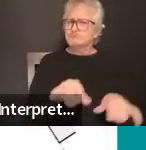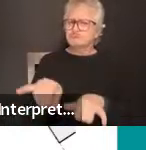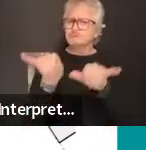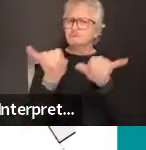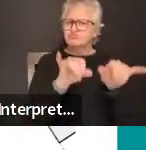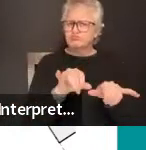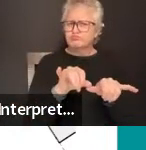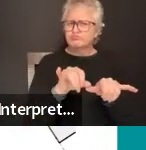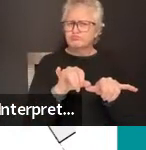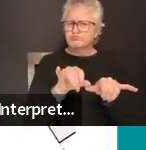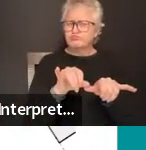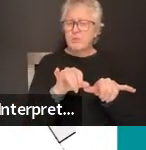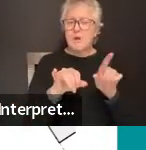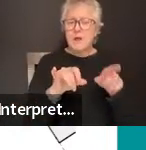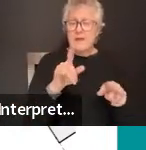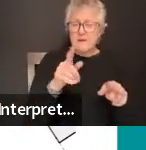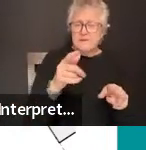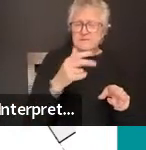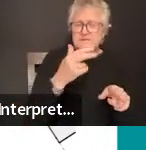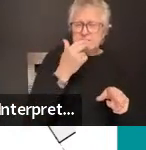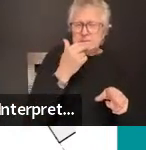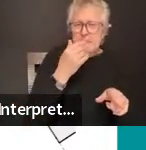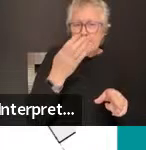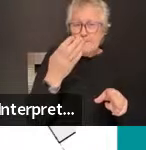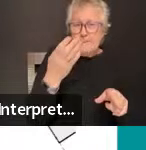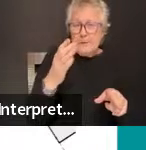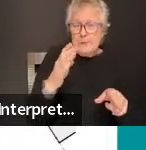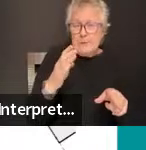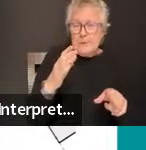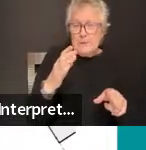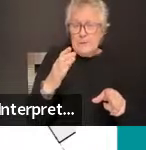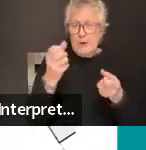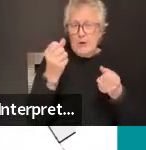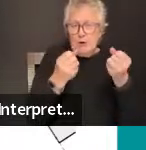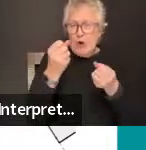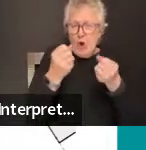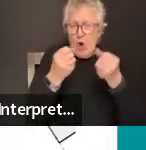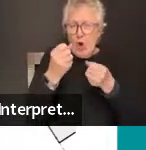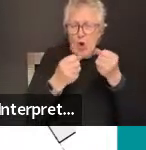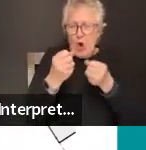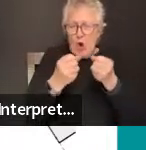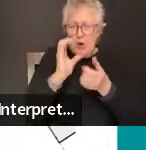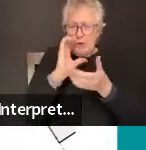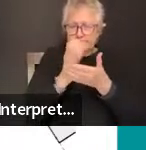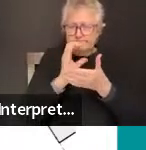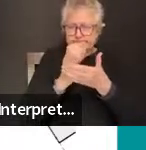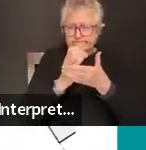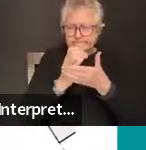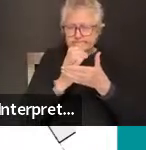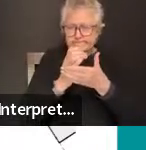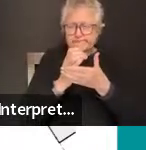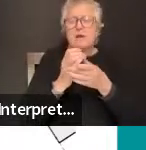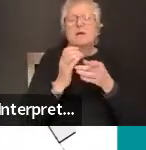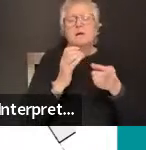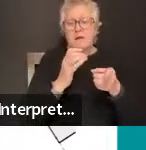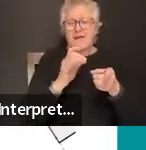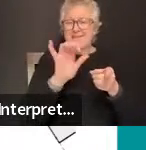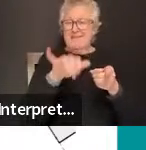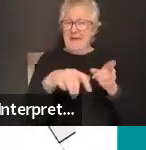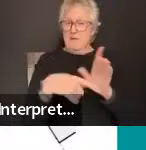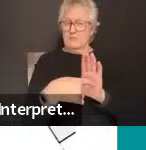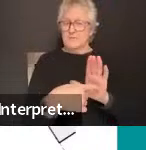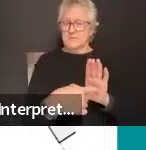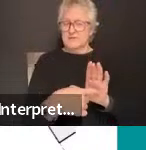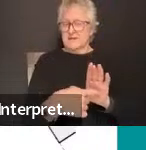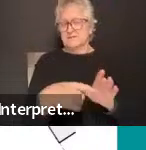a little blue automobile icon there, and that represents just the need for all sorts of people